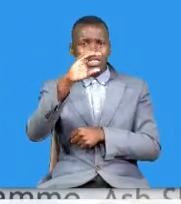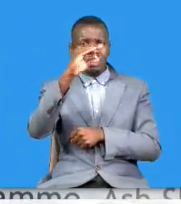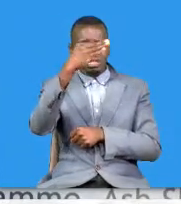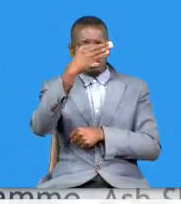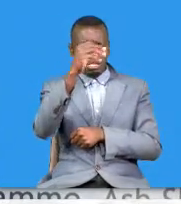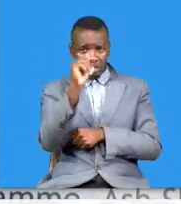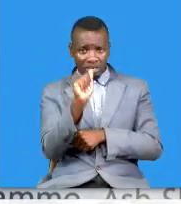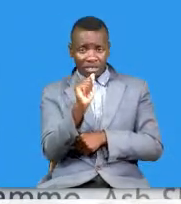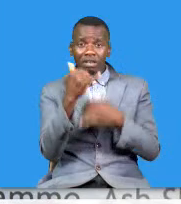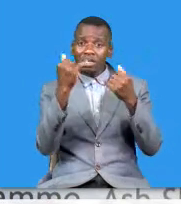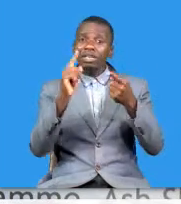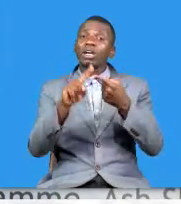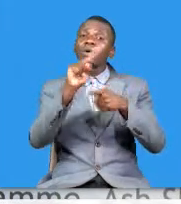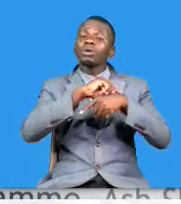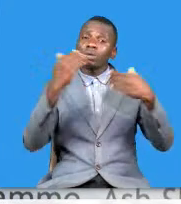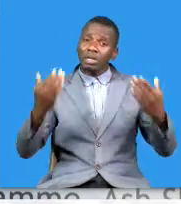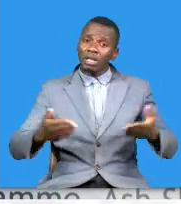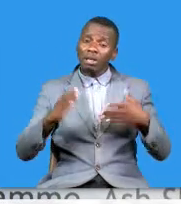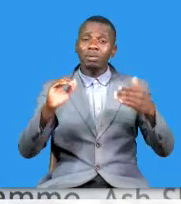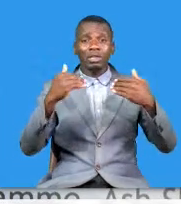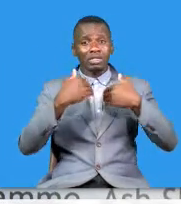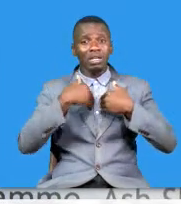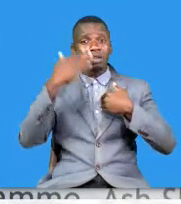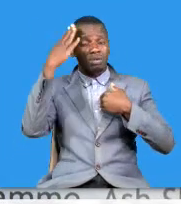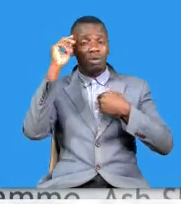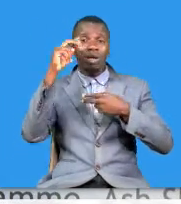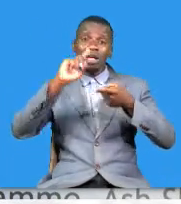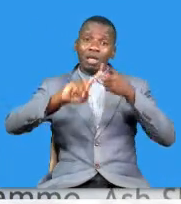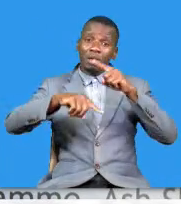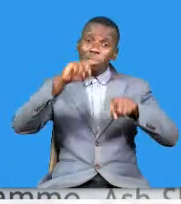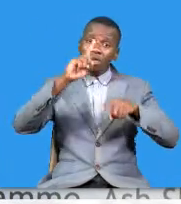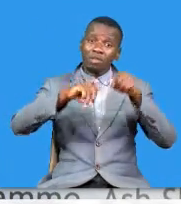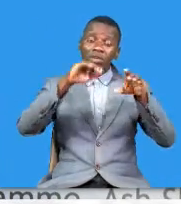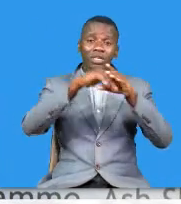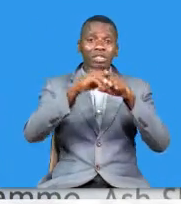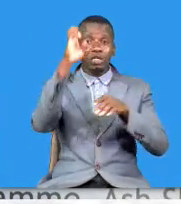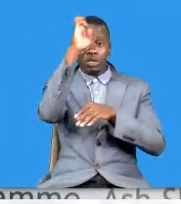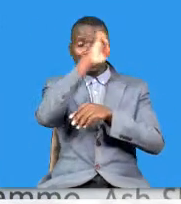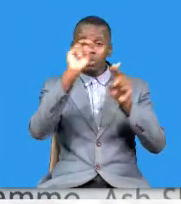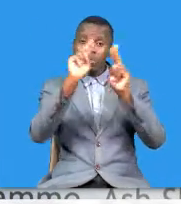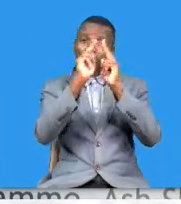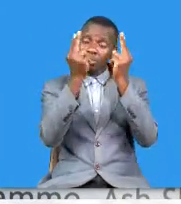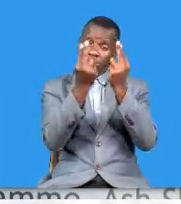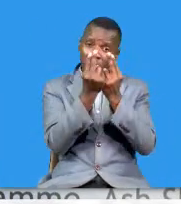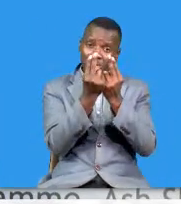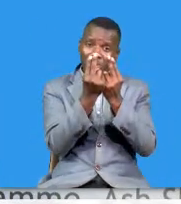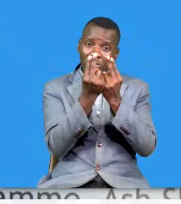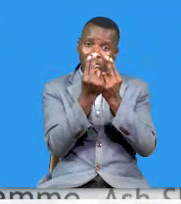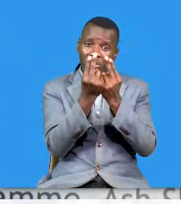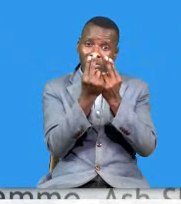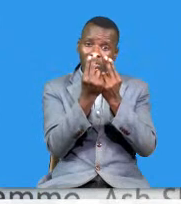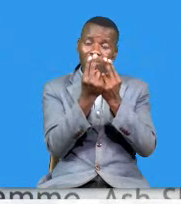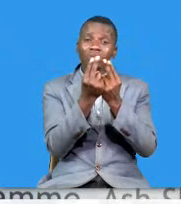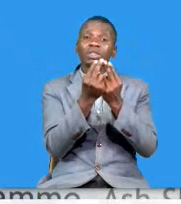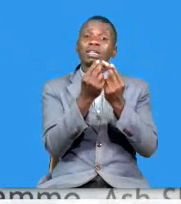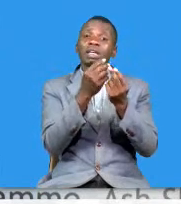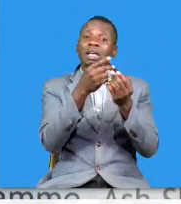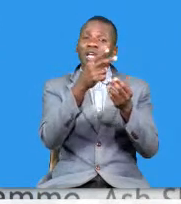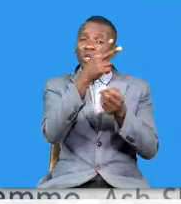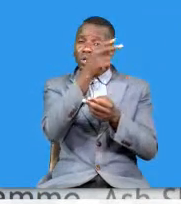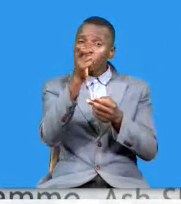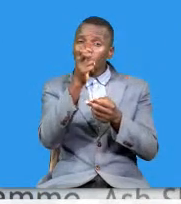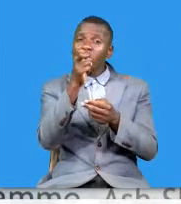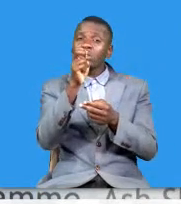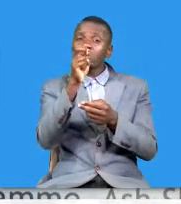we are very happy that our colleagues in the EU has decided to contribute an additional 12.5 million euro to